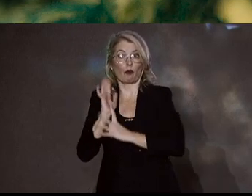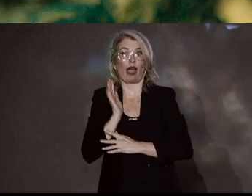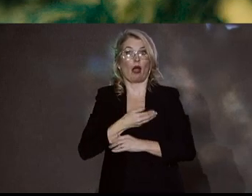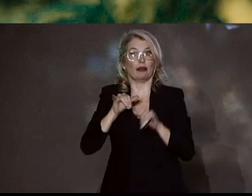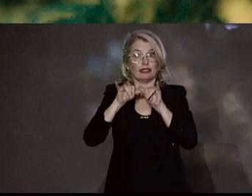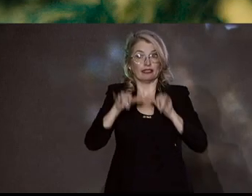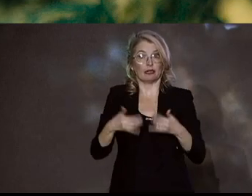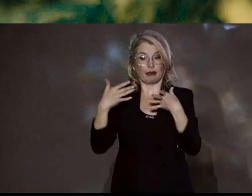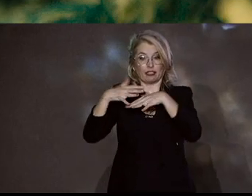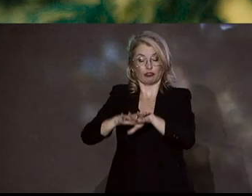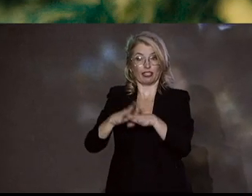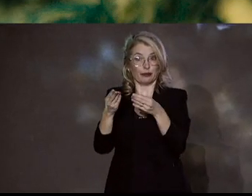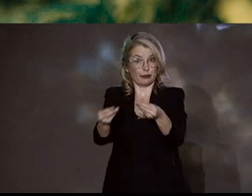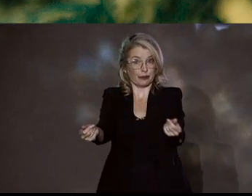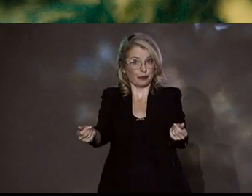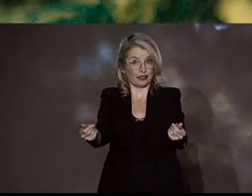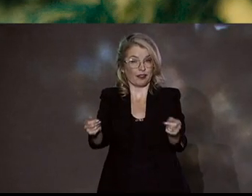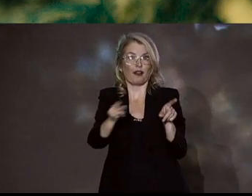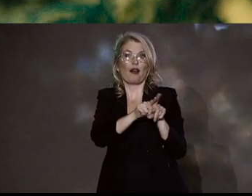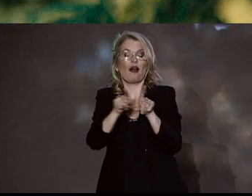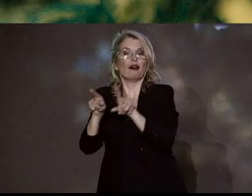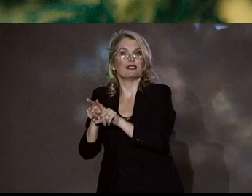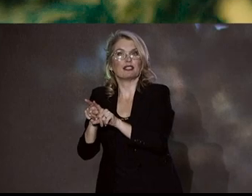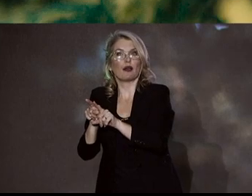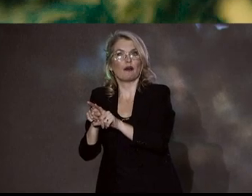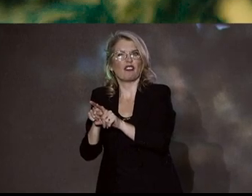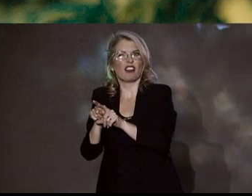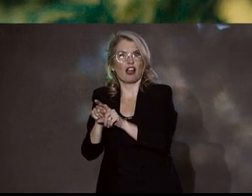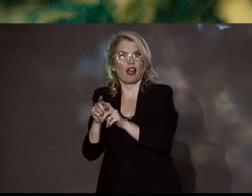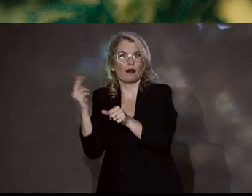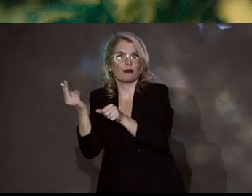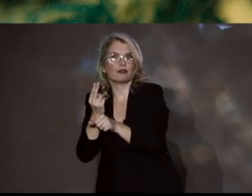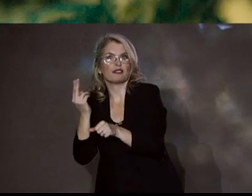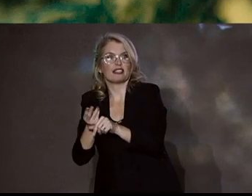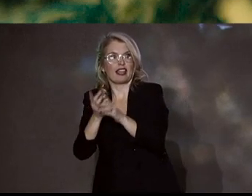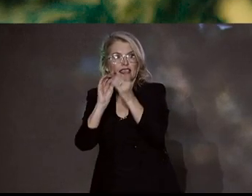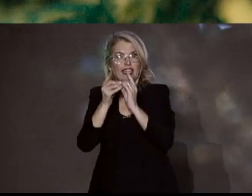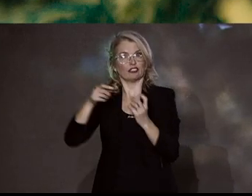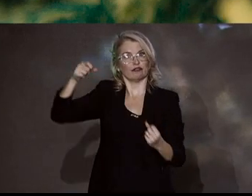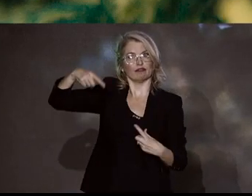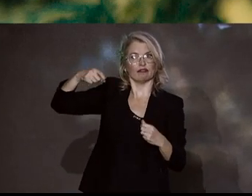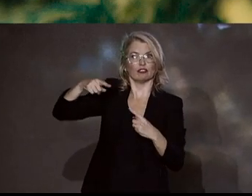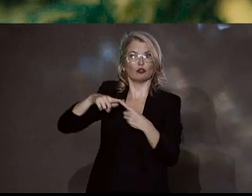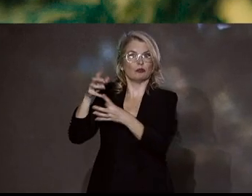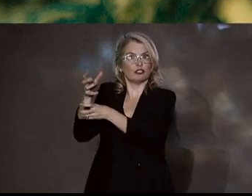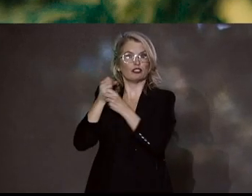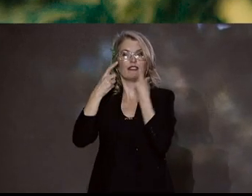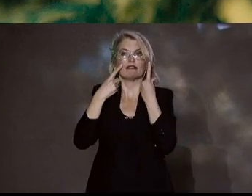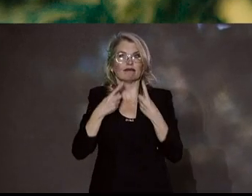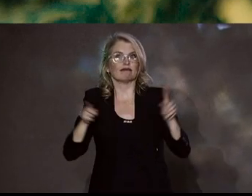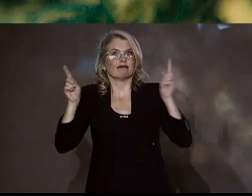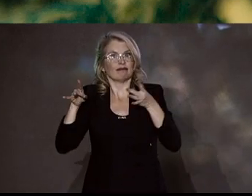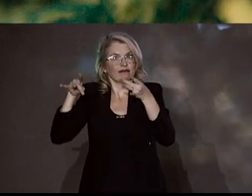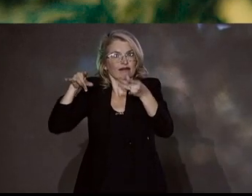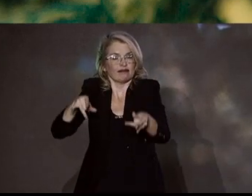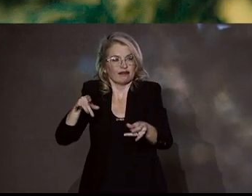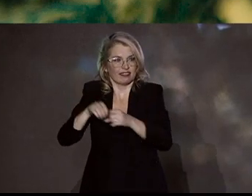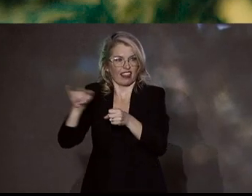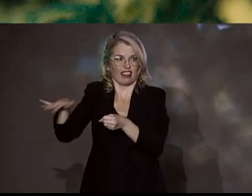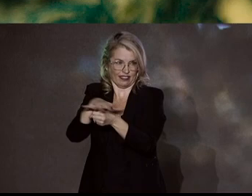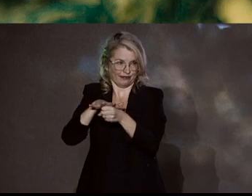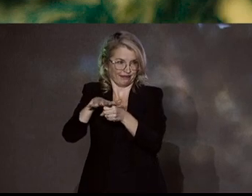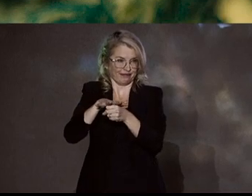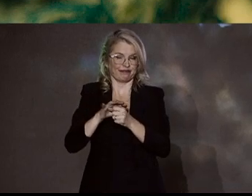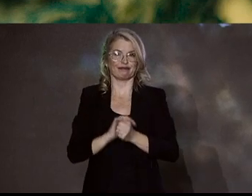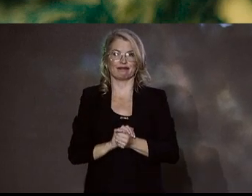system integration solution. We are also harnessing digitalization to achieve efficiency gains in